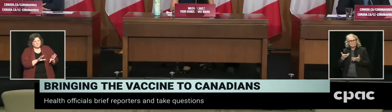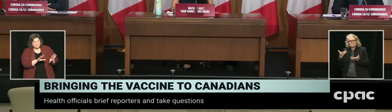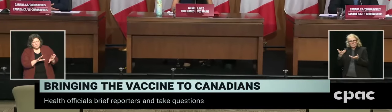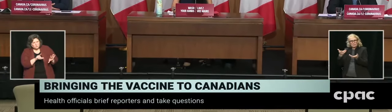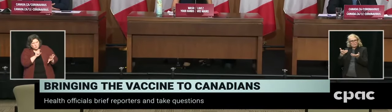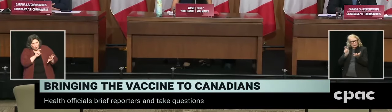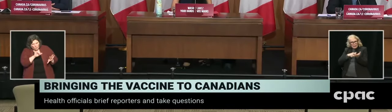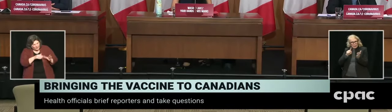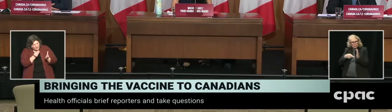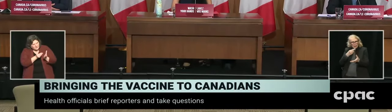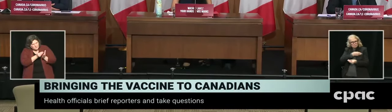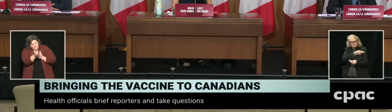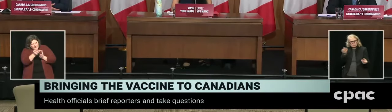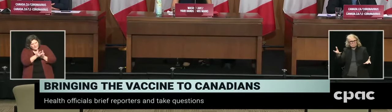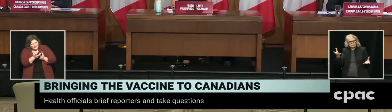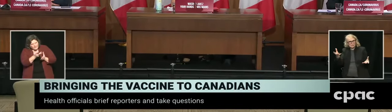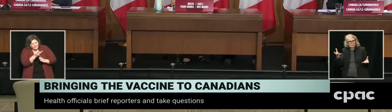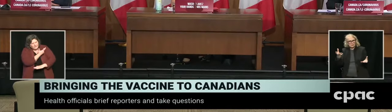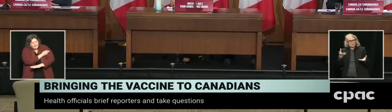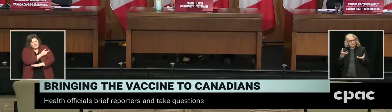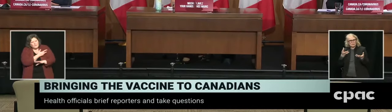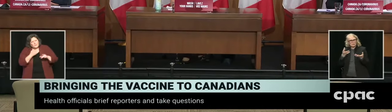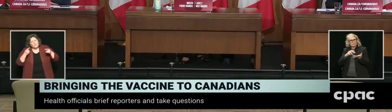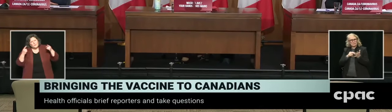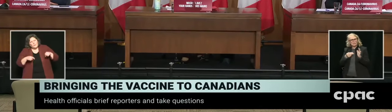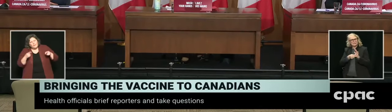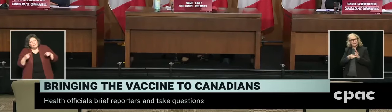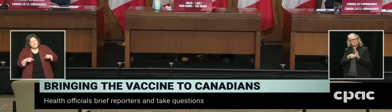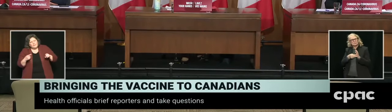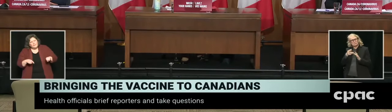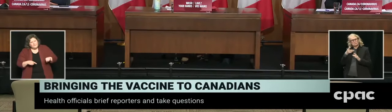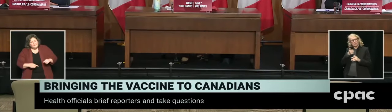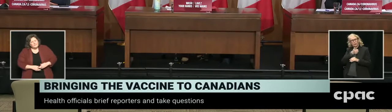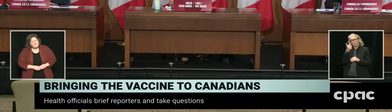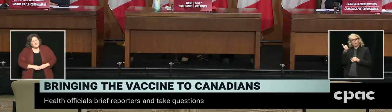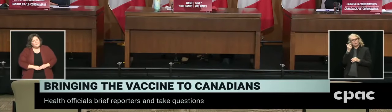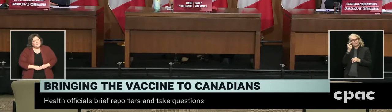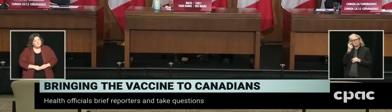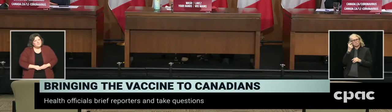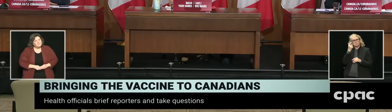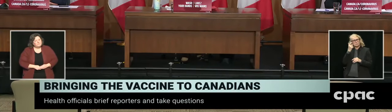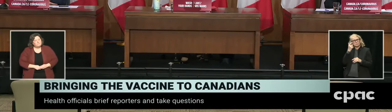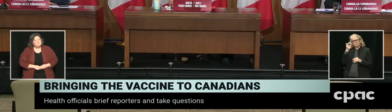c'est nécessairement quand une autre